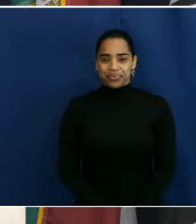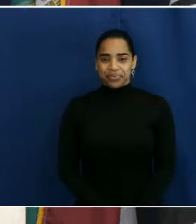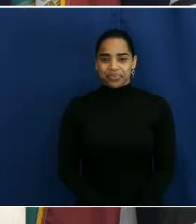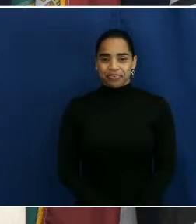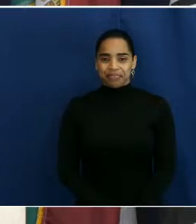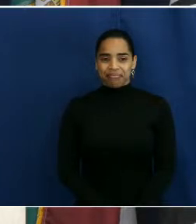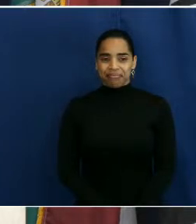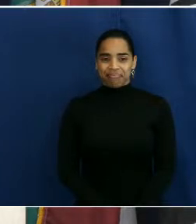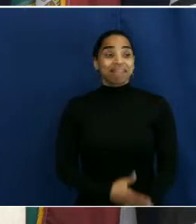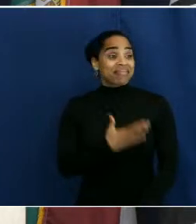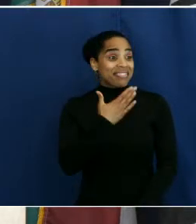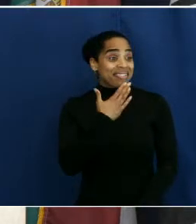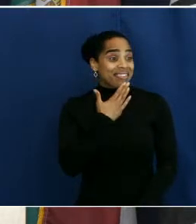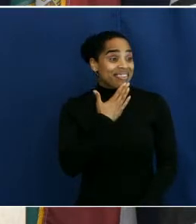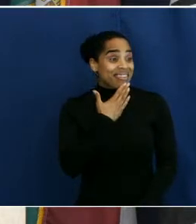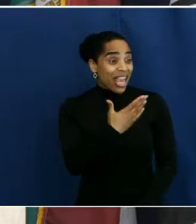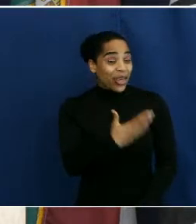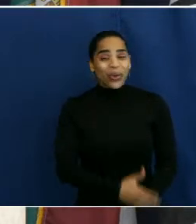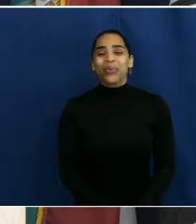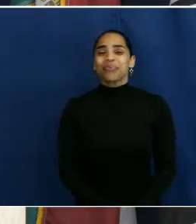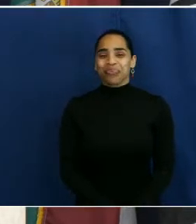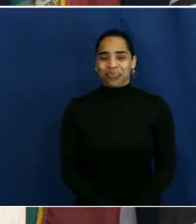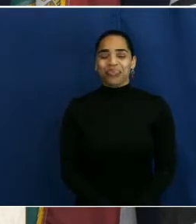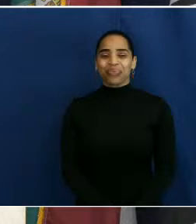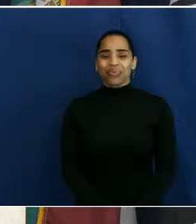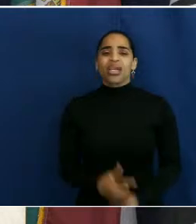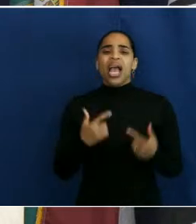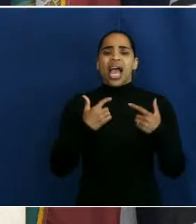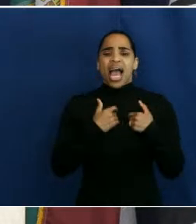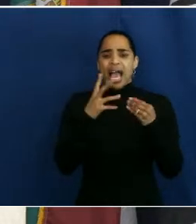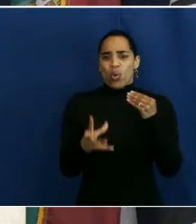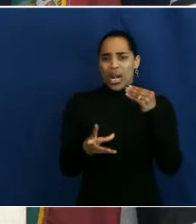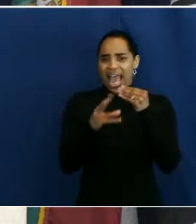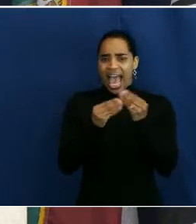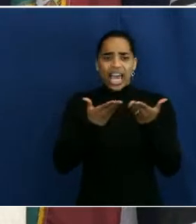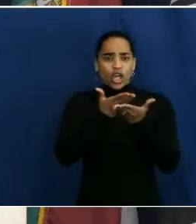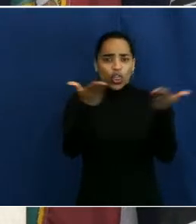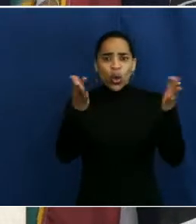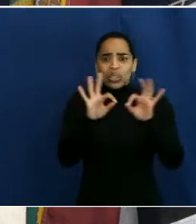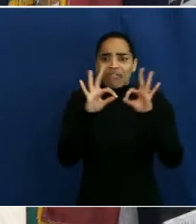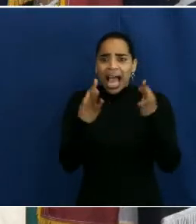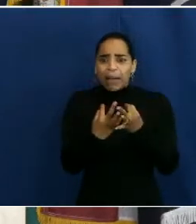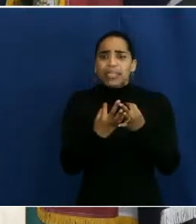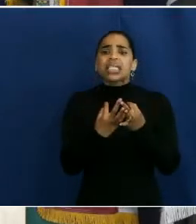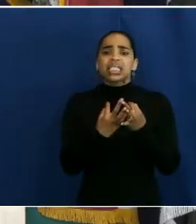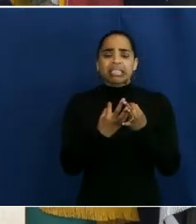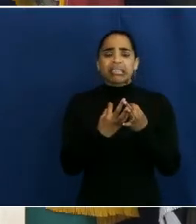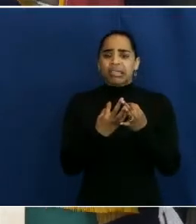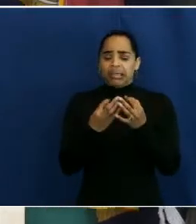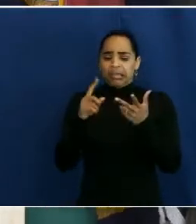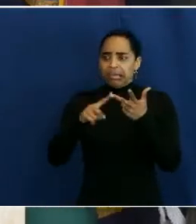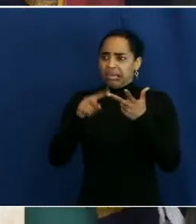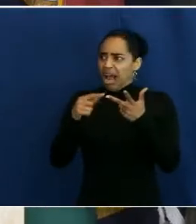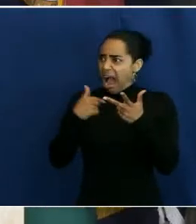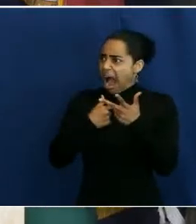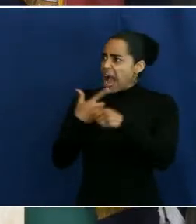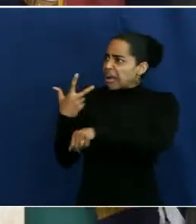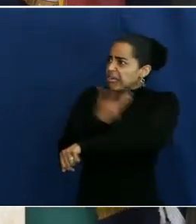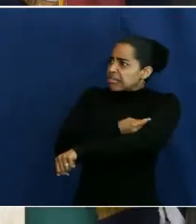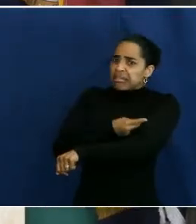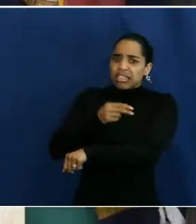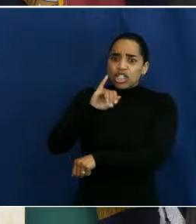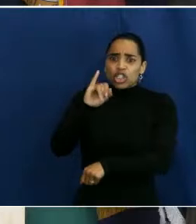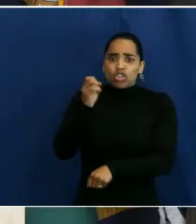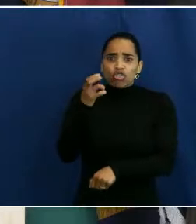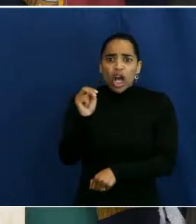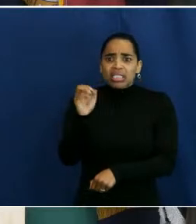Thank you, Chair Fletcher. And just want to reiterate to the families and those who adversely were impacted by the Johnson & Johnson vaccine around the country